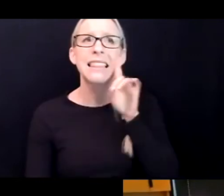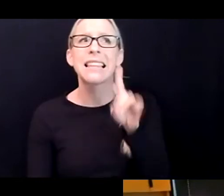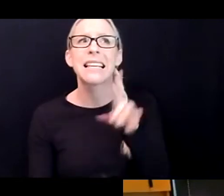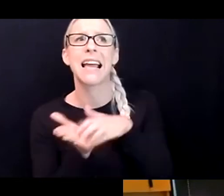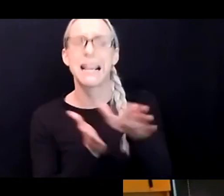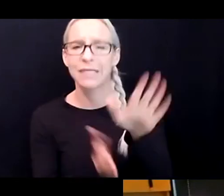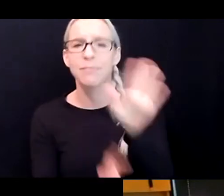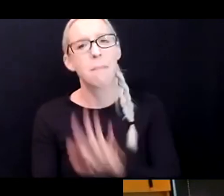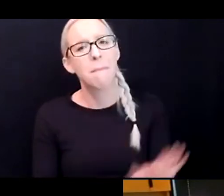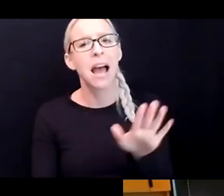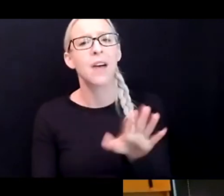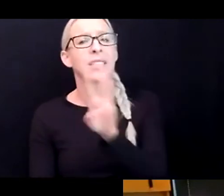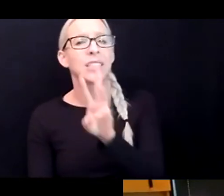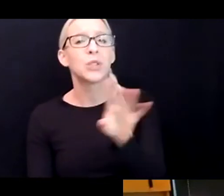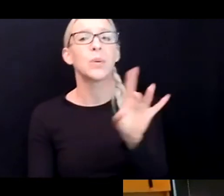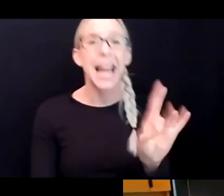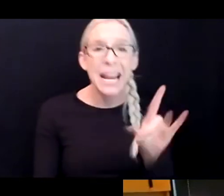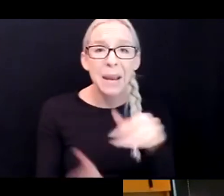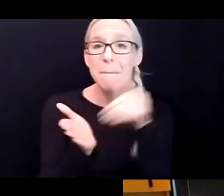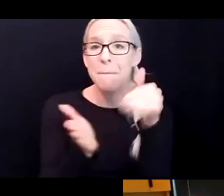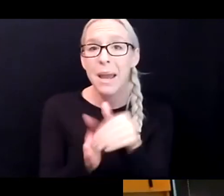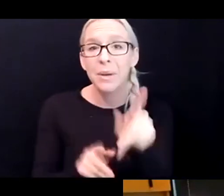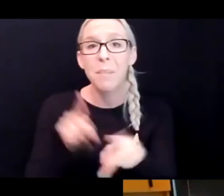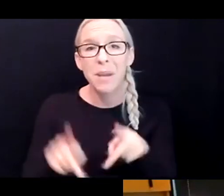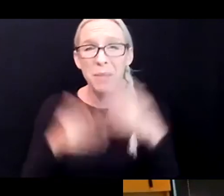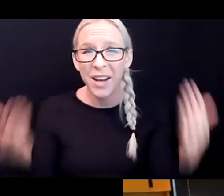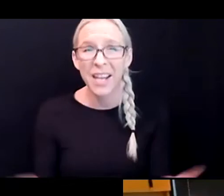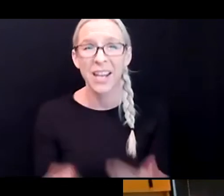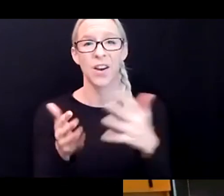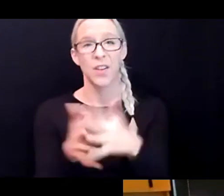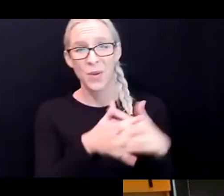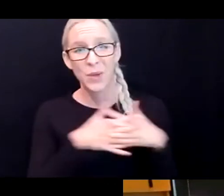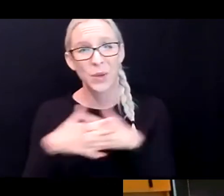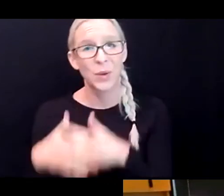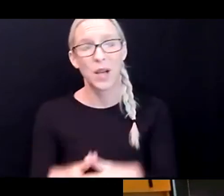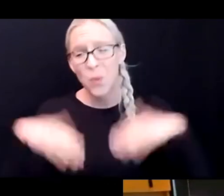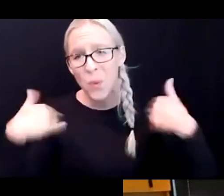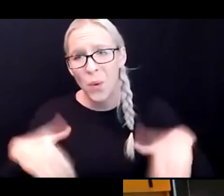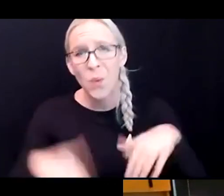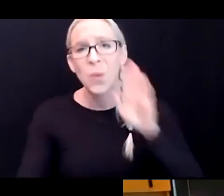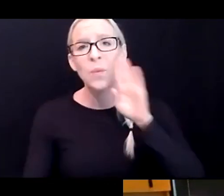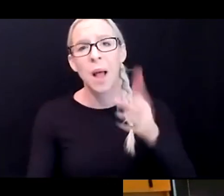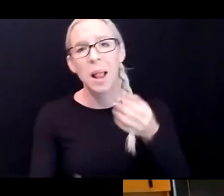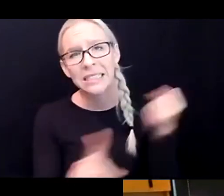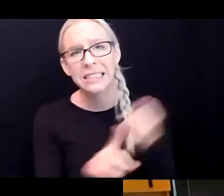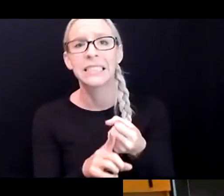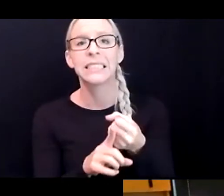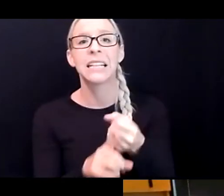people nationwide could be impacted by this. And that ultimately means that they too can have an ABLE